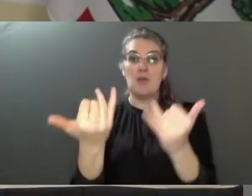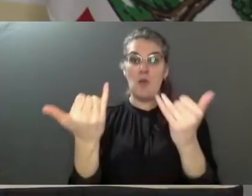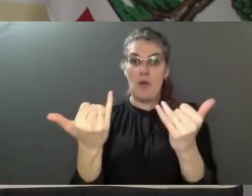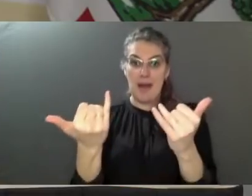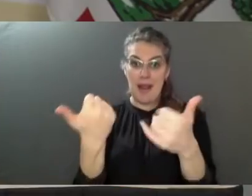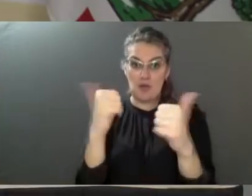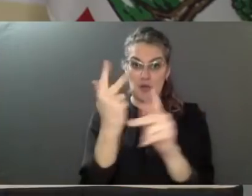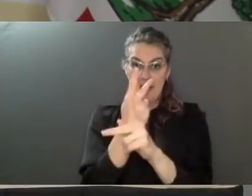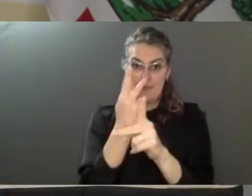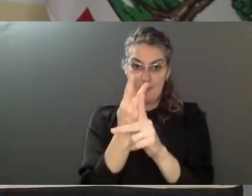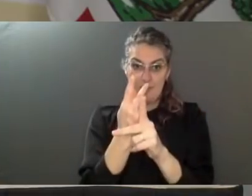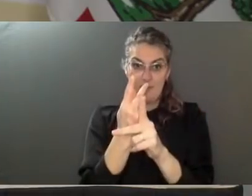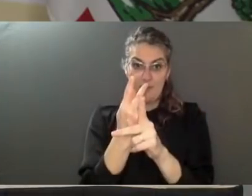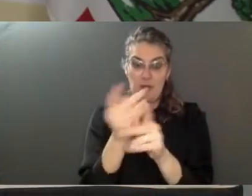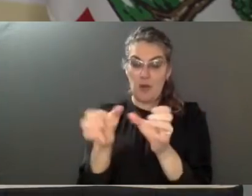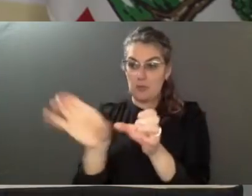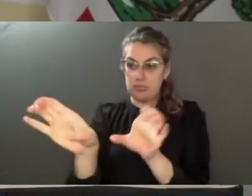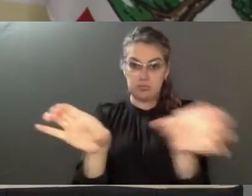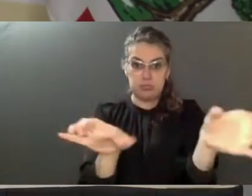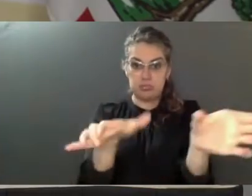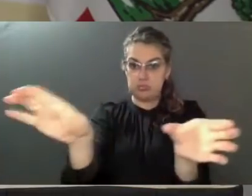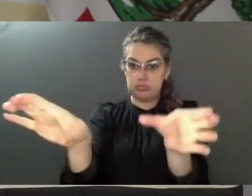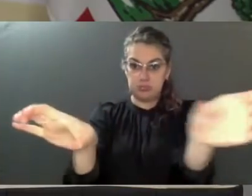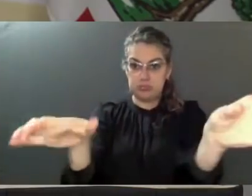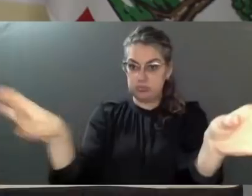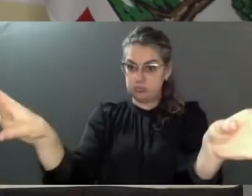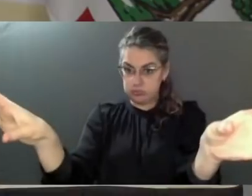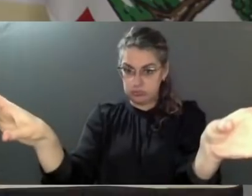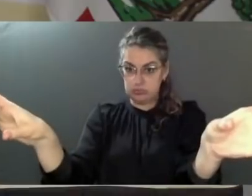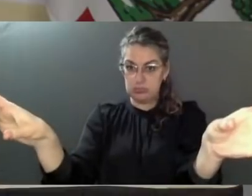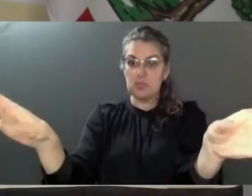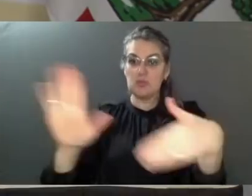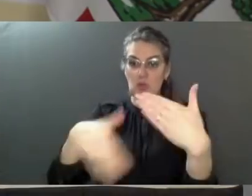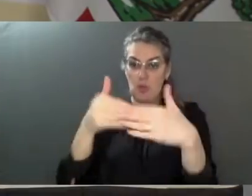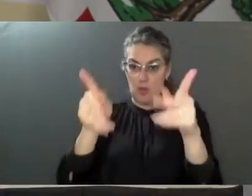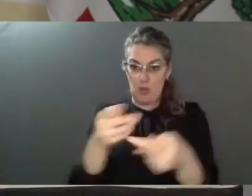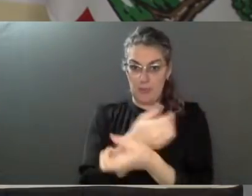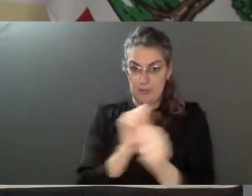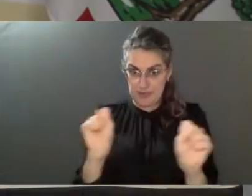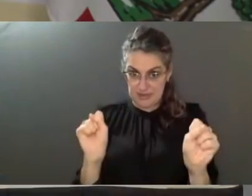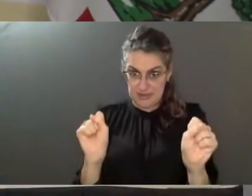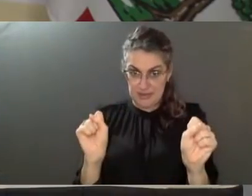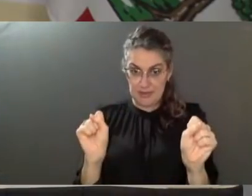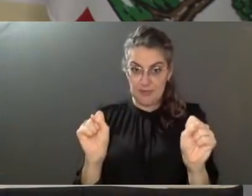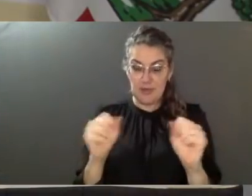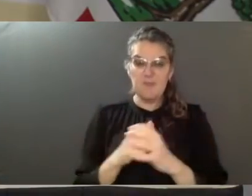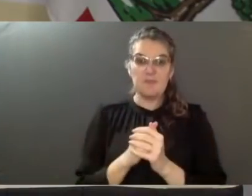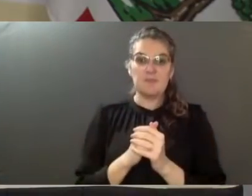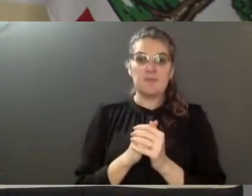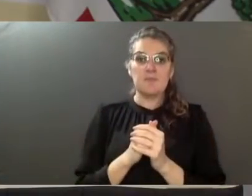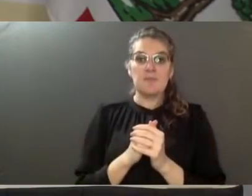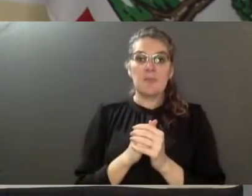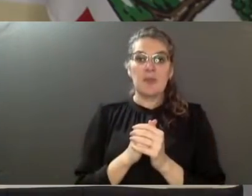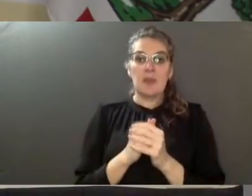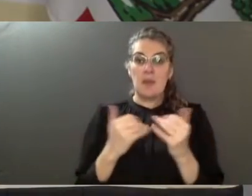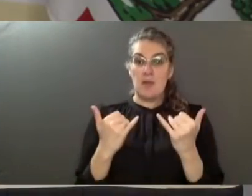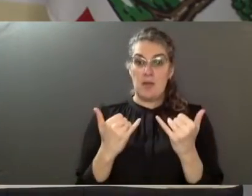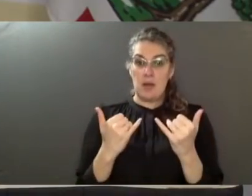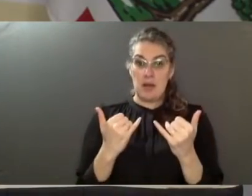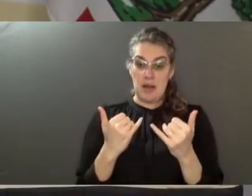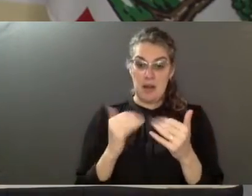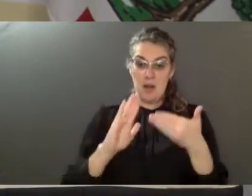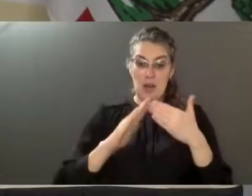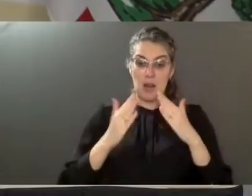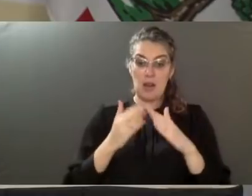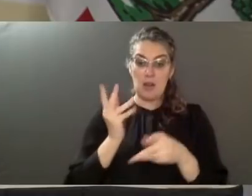home, which Dr. Morrison has just talked about. There are vacancies within the community care facility